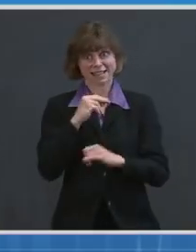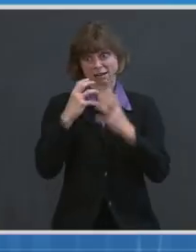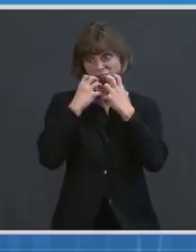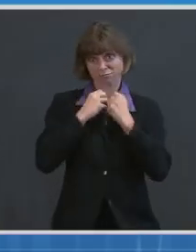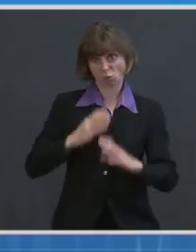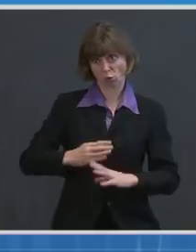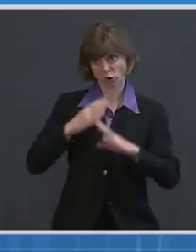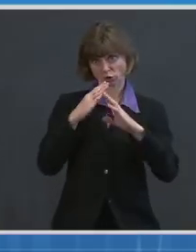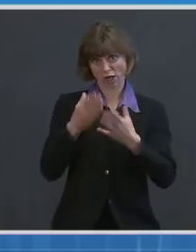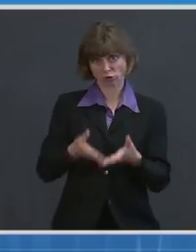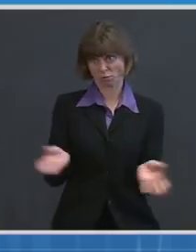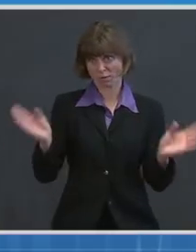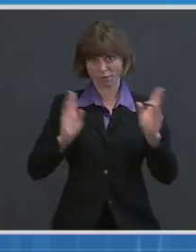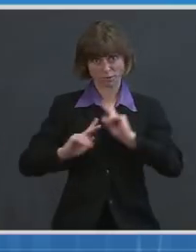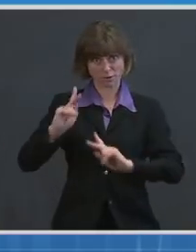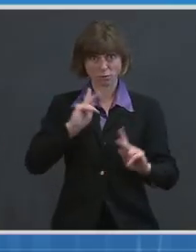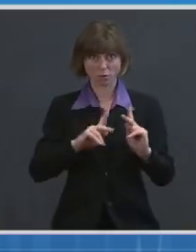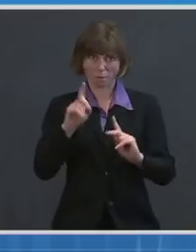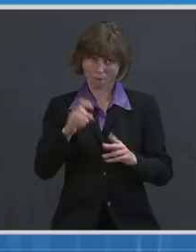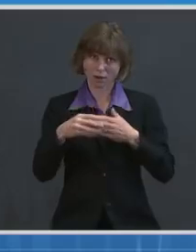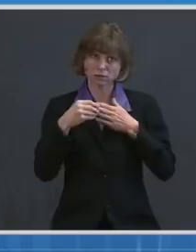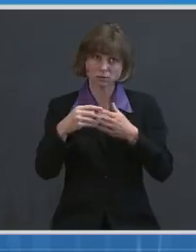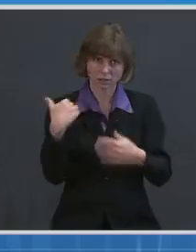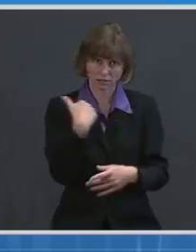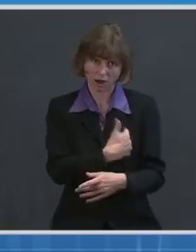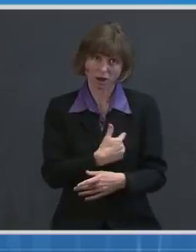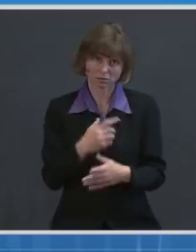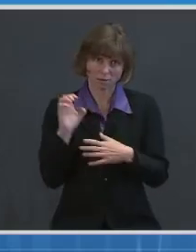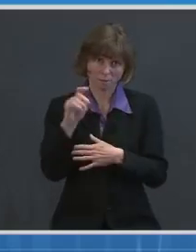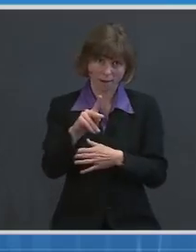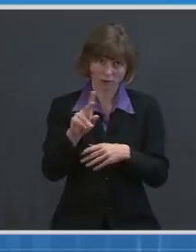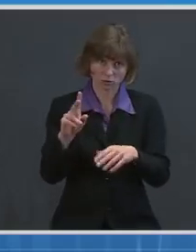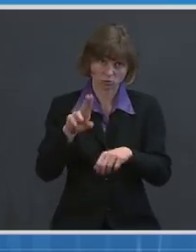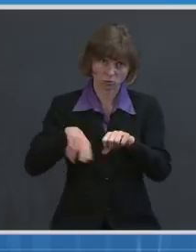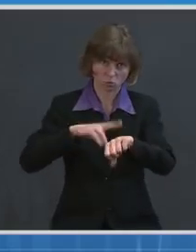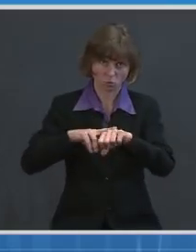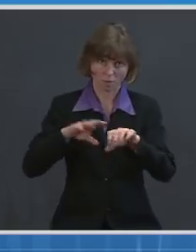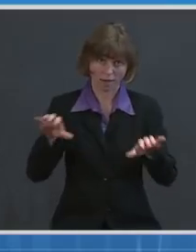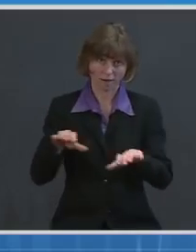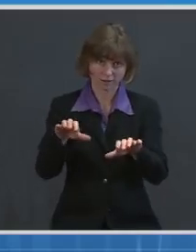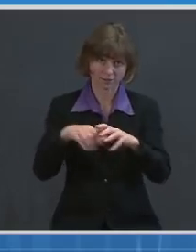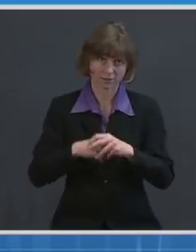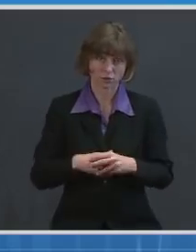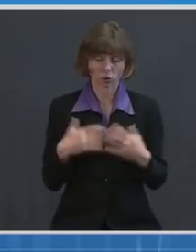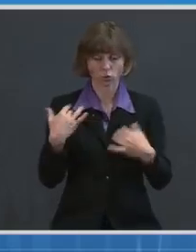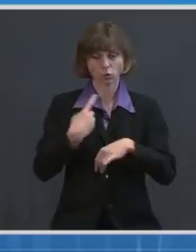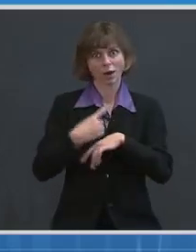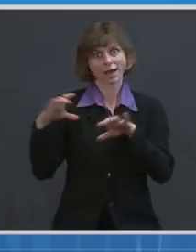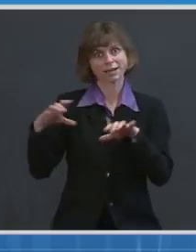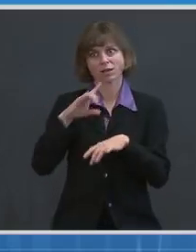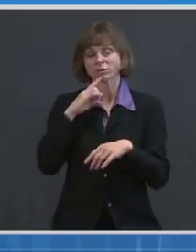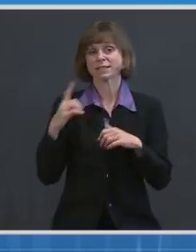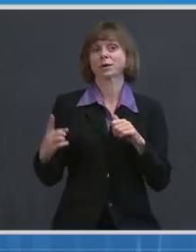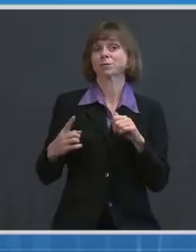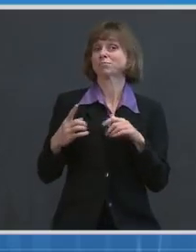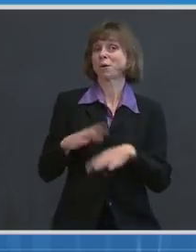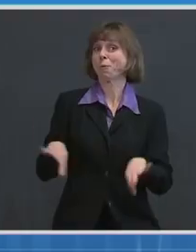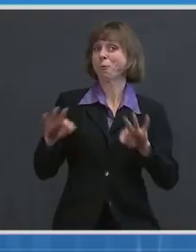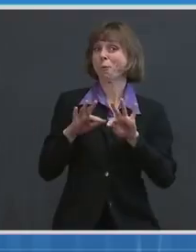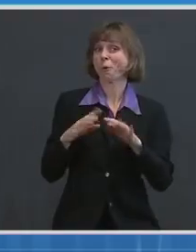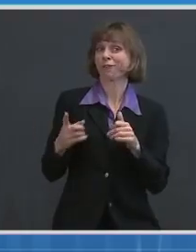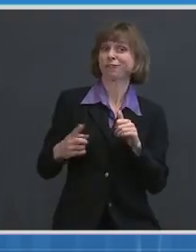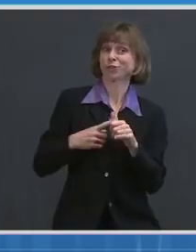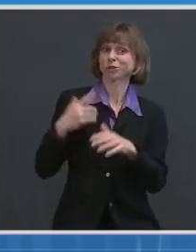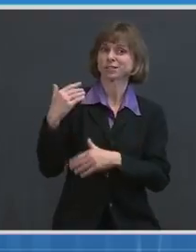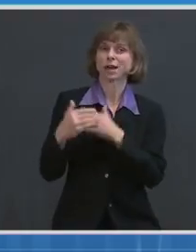us as we begin to resume these activities. Today's action represents an important first step. It is not